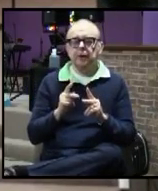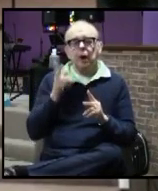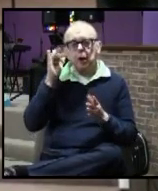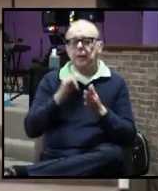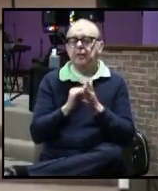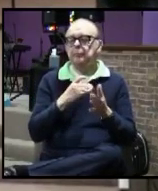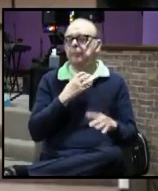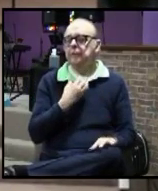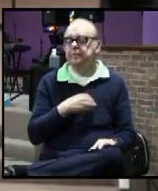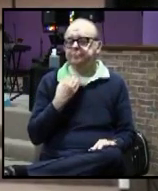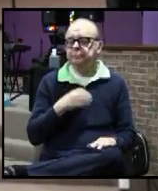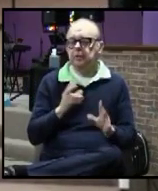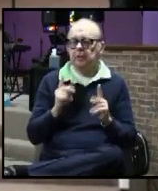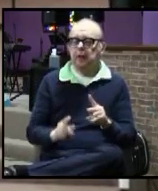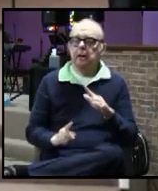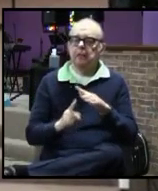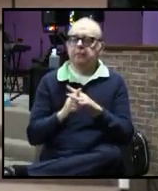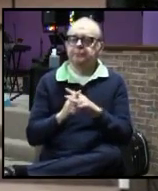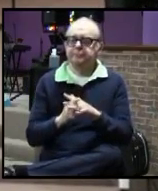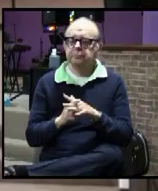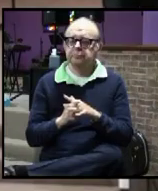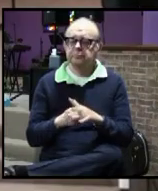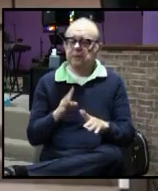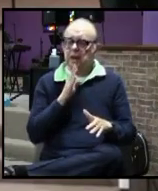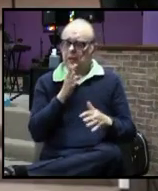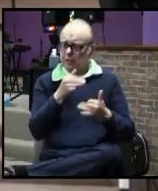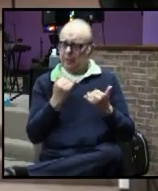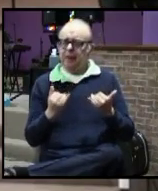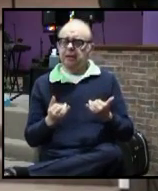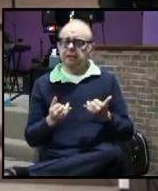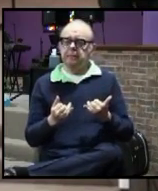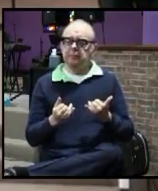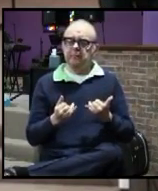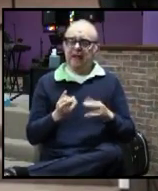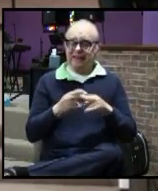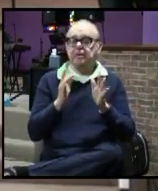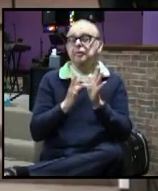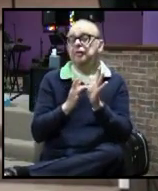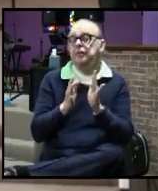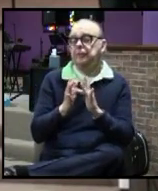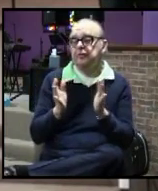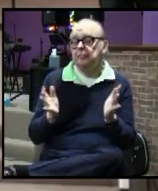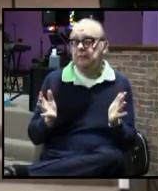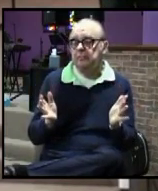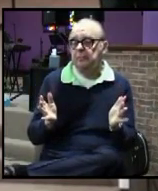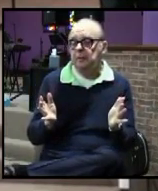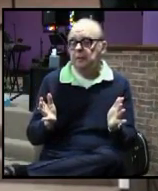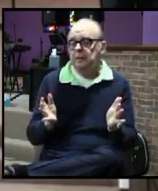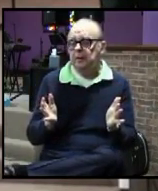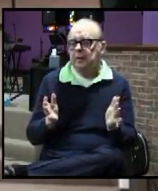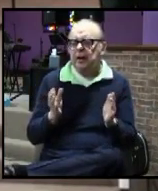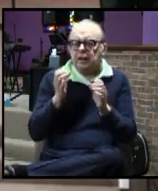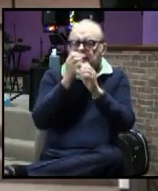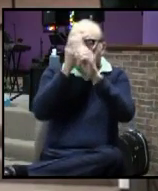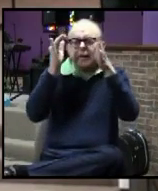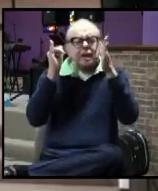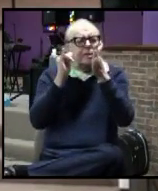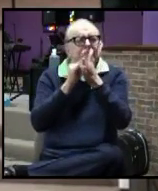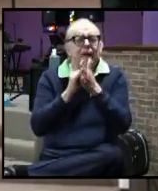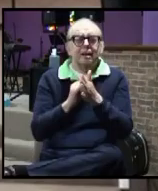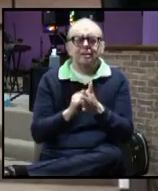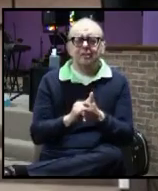awesome. And the person that's showing up to talk to you that day is Jesus. Can you imagine